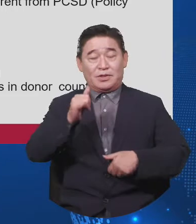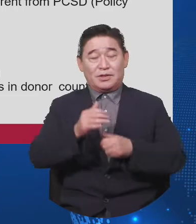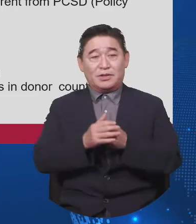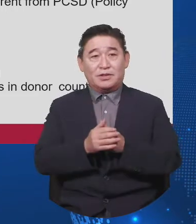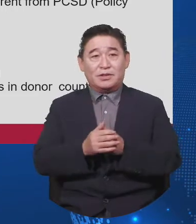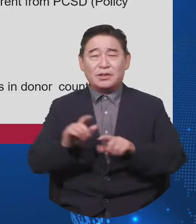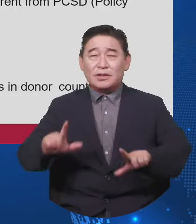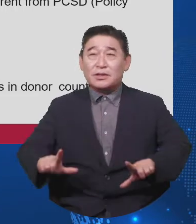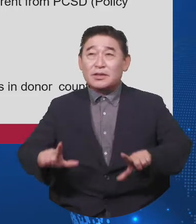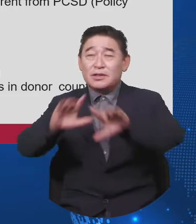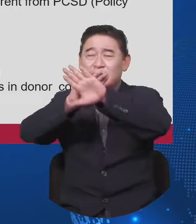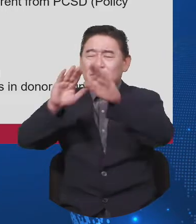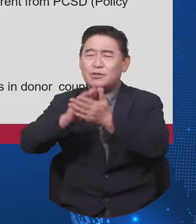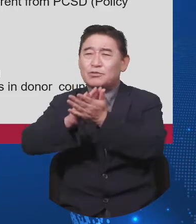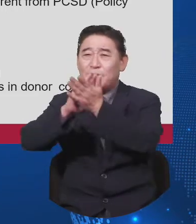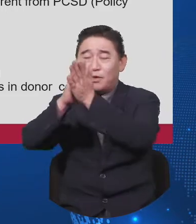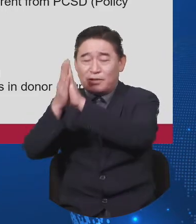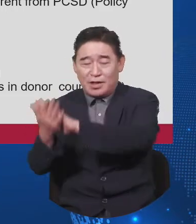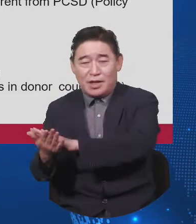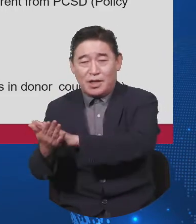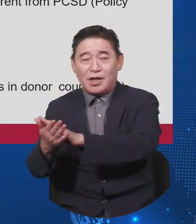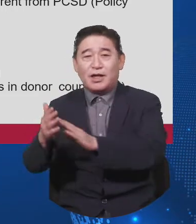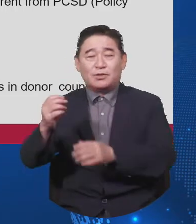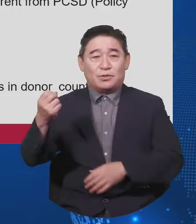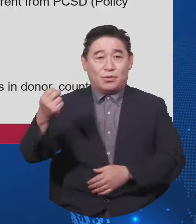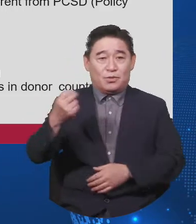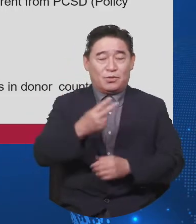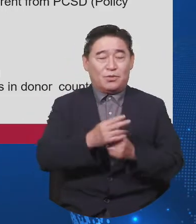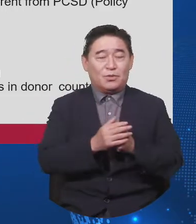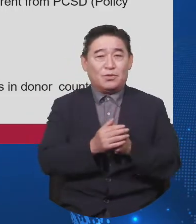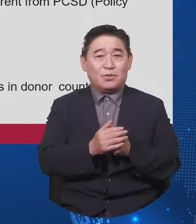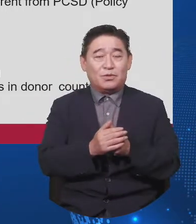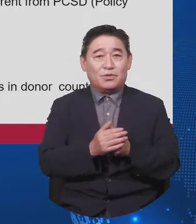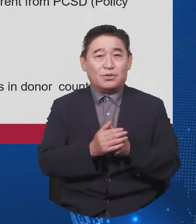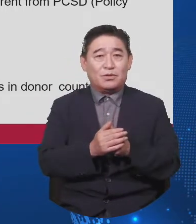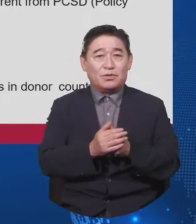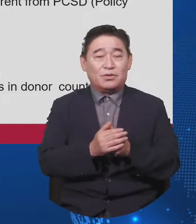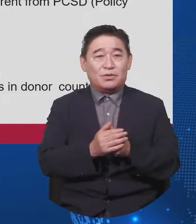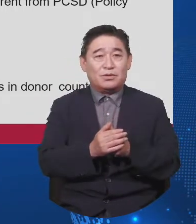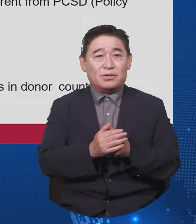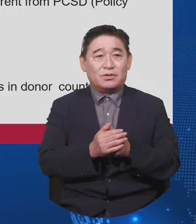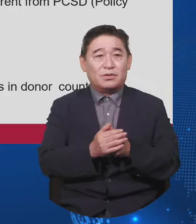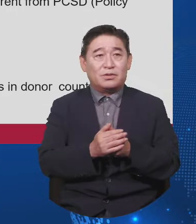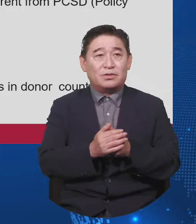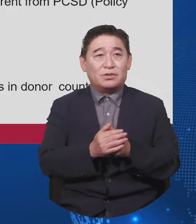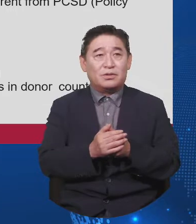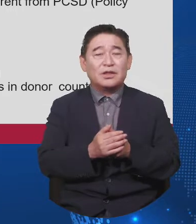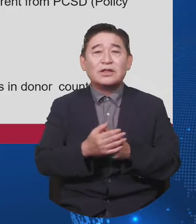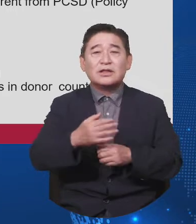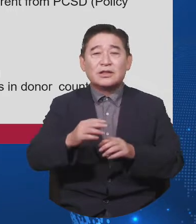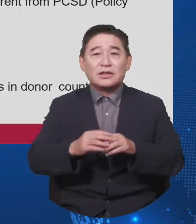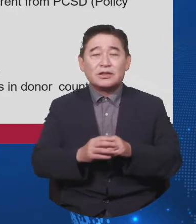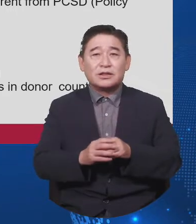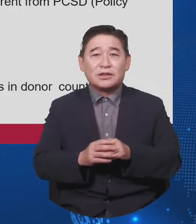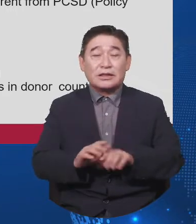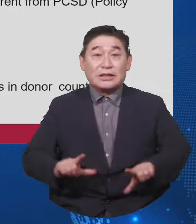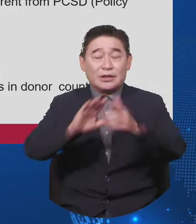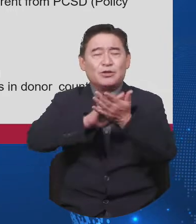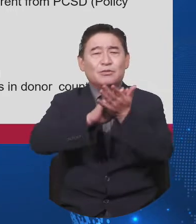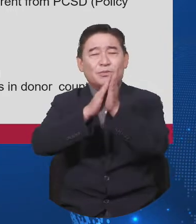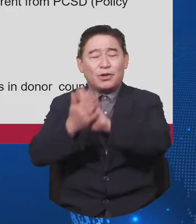change, geostrategic implications, etc., we need to find better ways how to